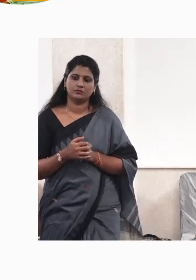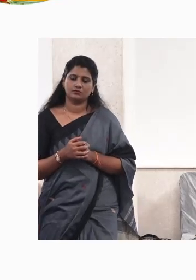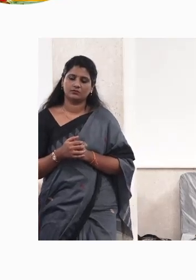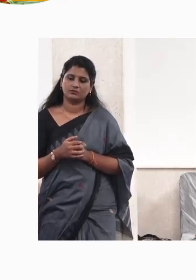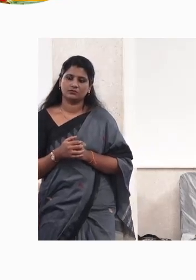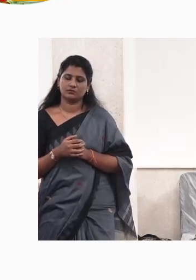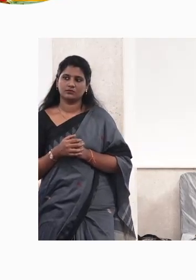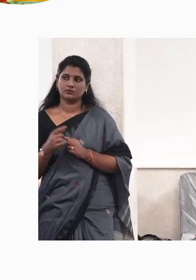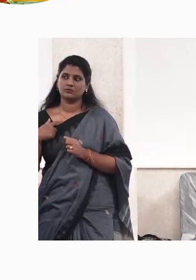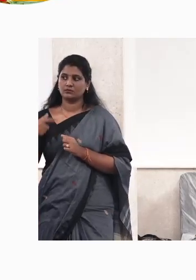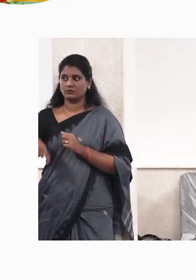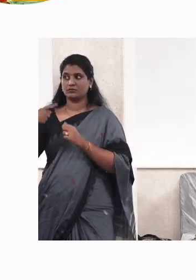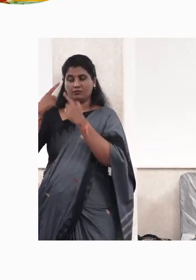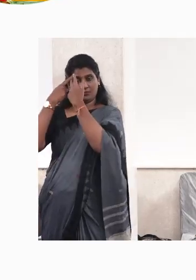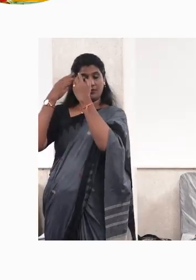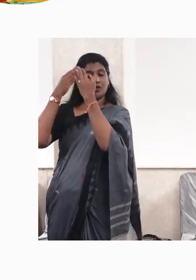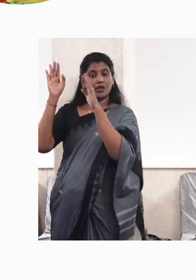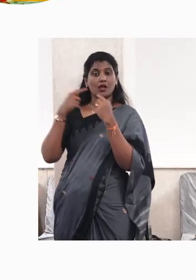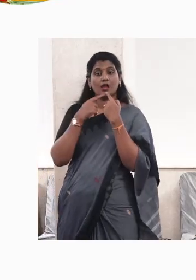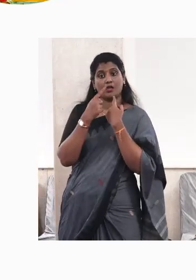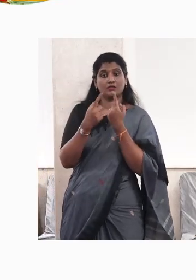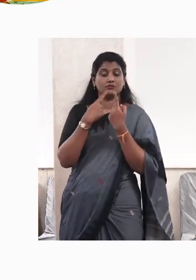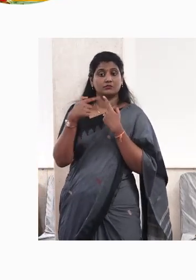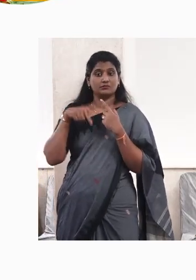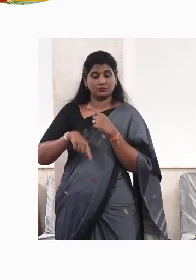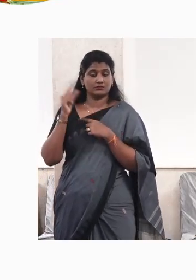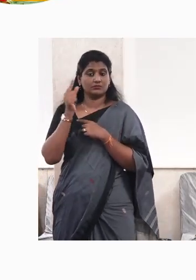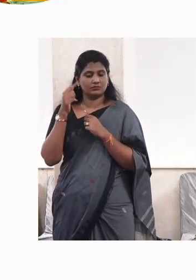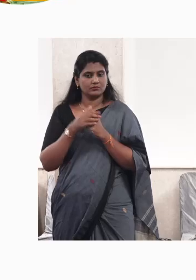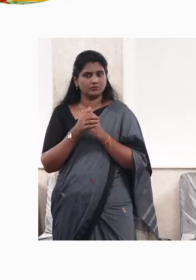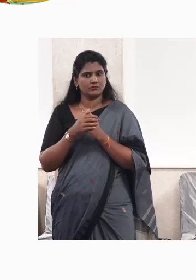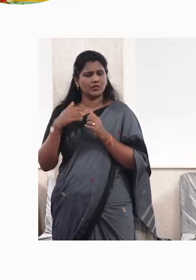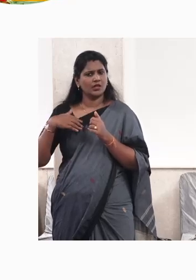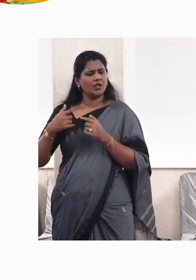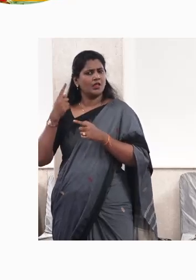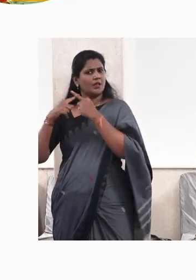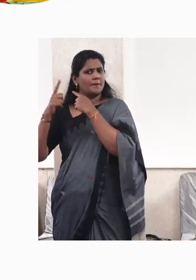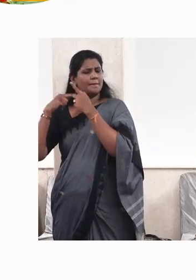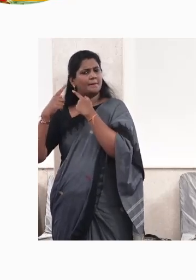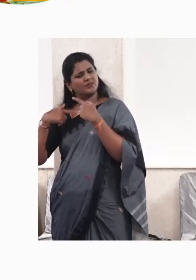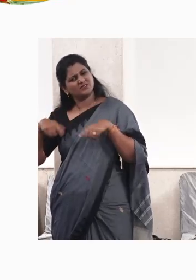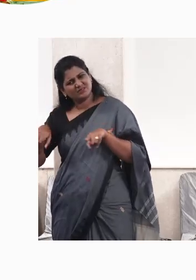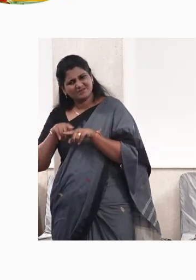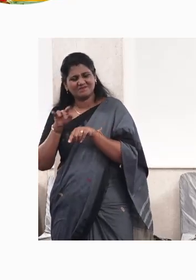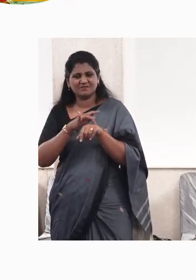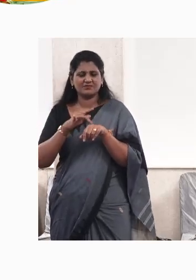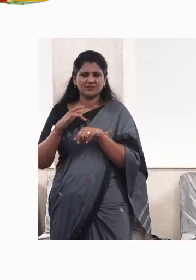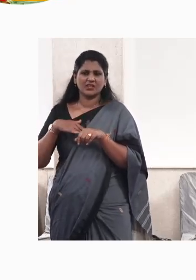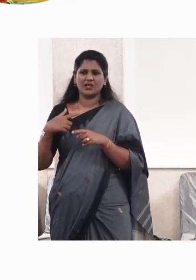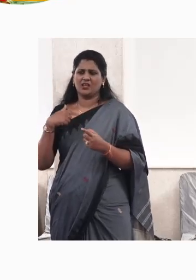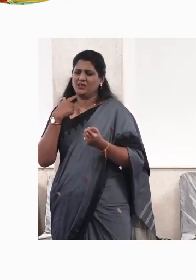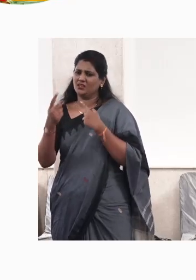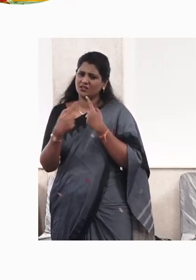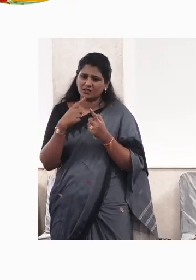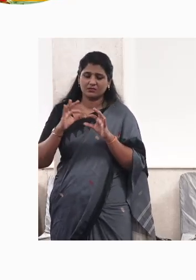I attempted open dialogue there. Because in the past, similar experiences, I always talk to the family